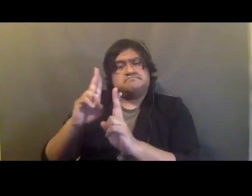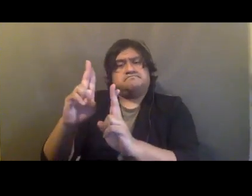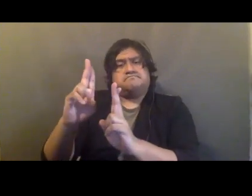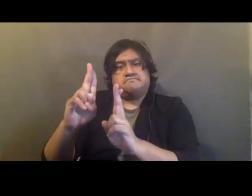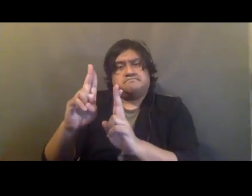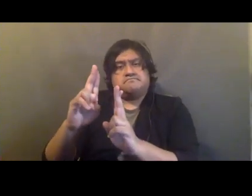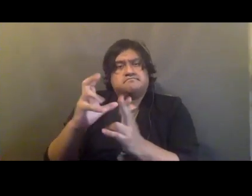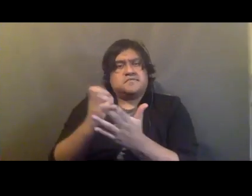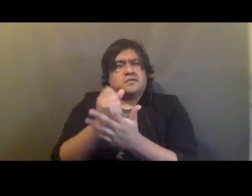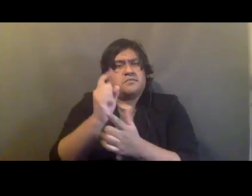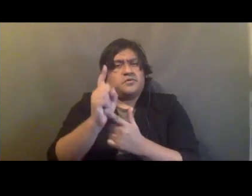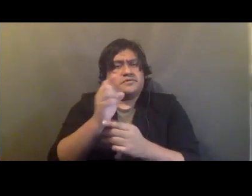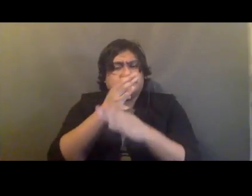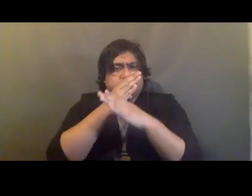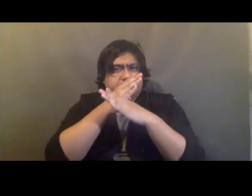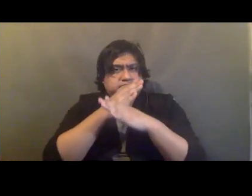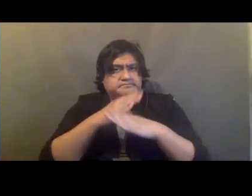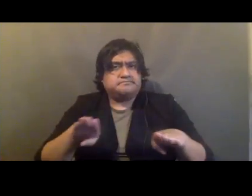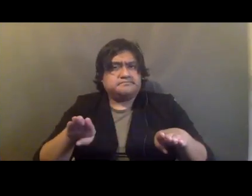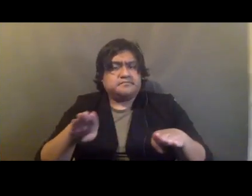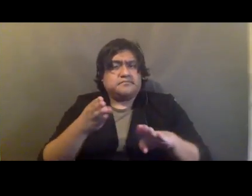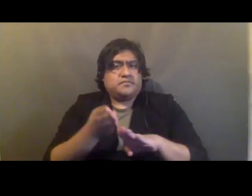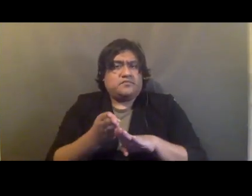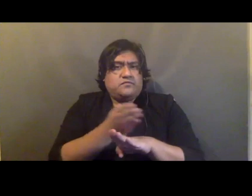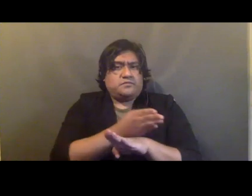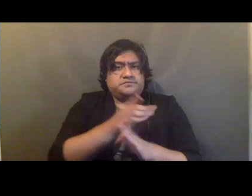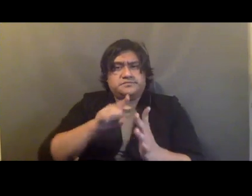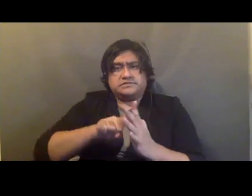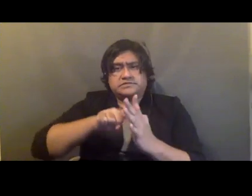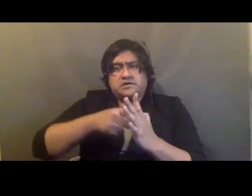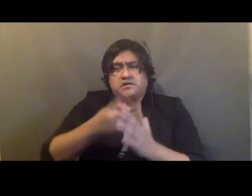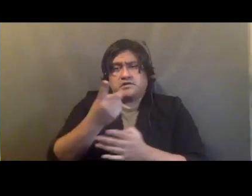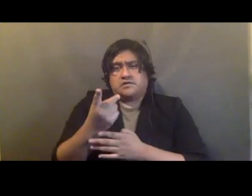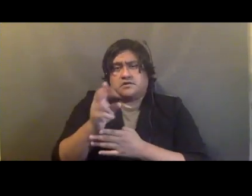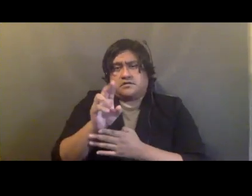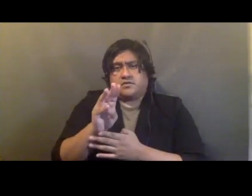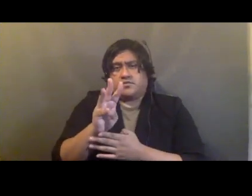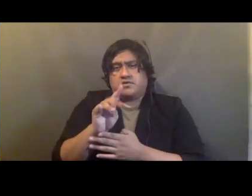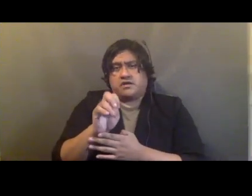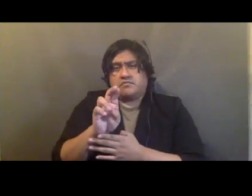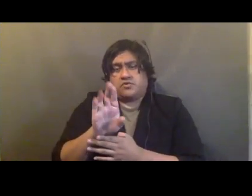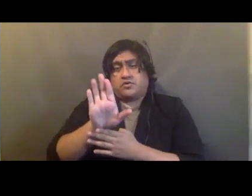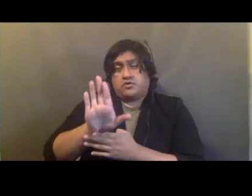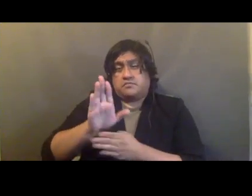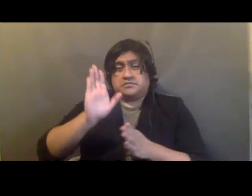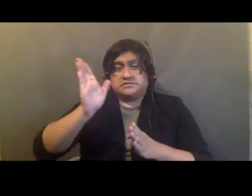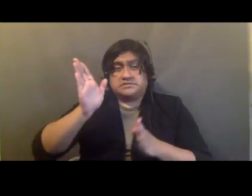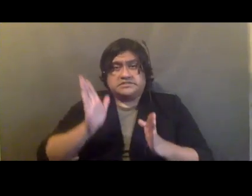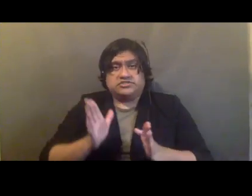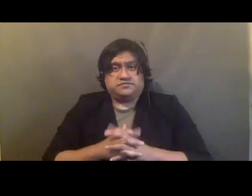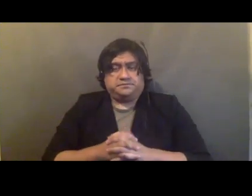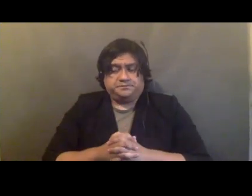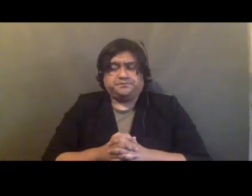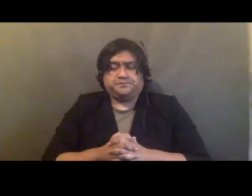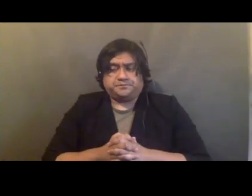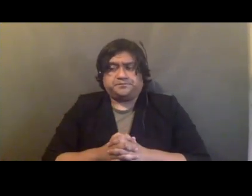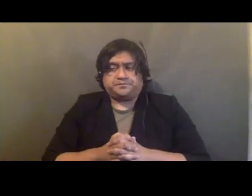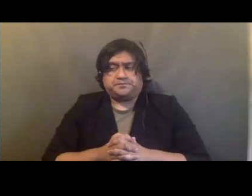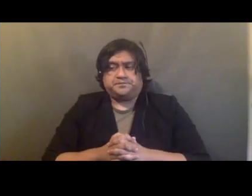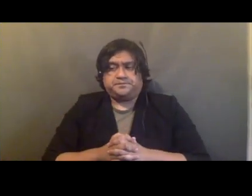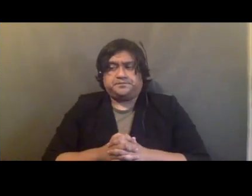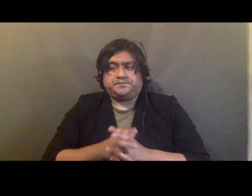moment of silence before we begin Dr. Weimer's presentation. And so